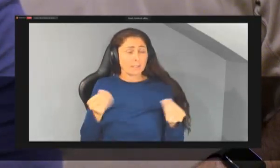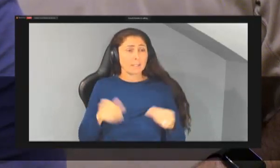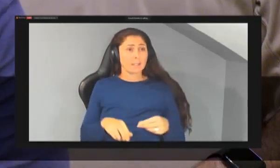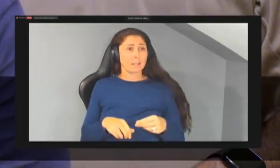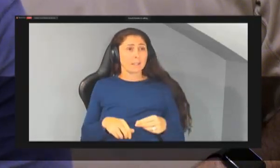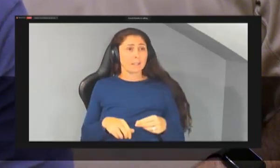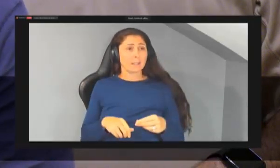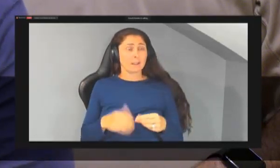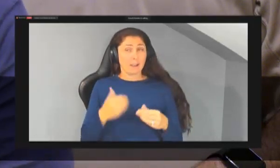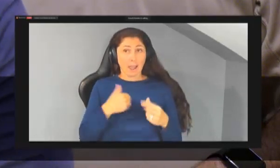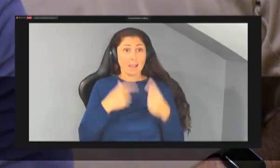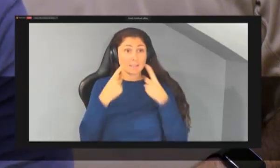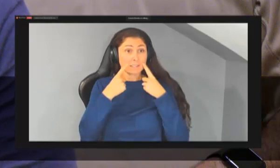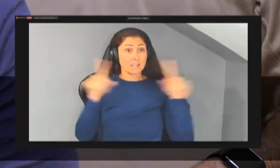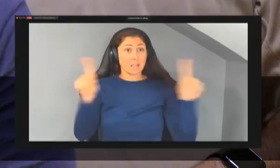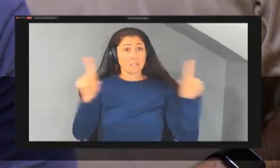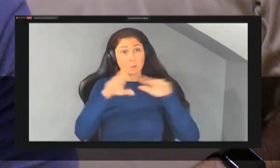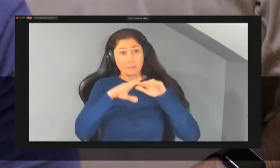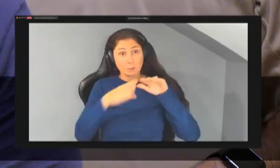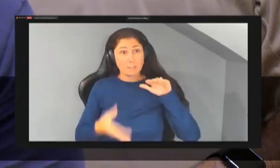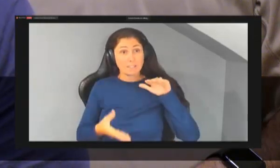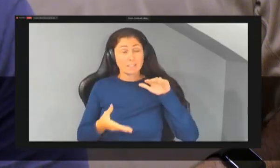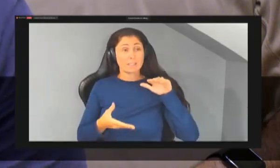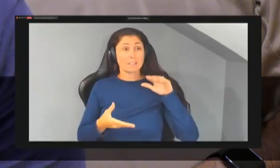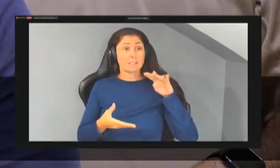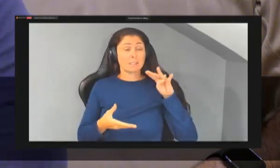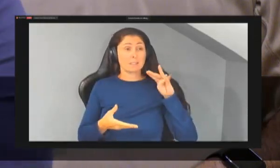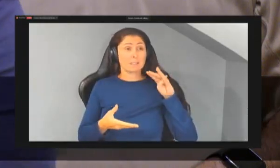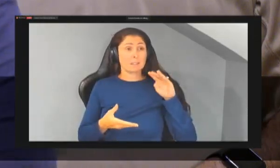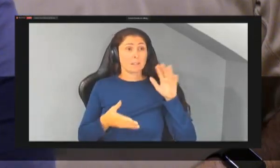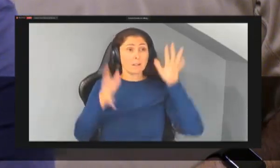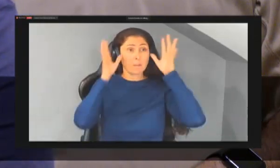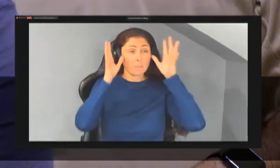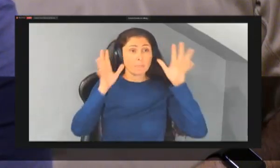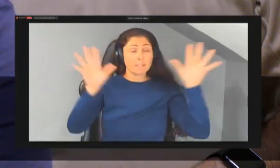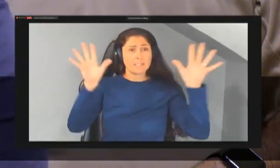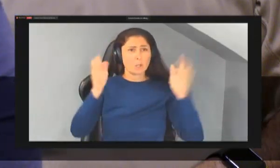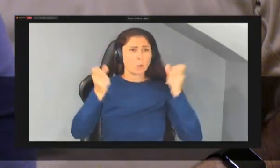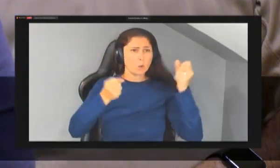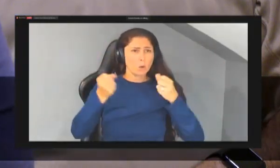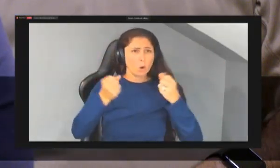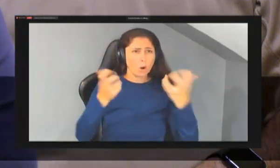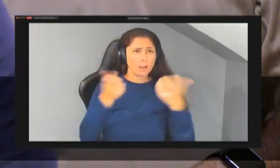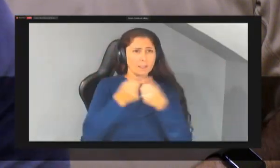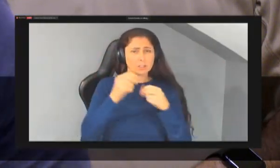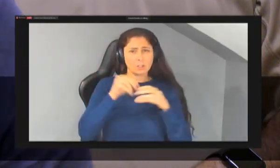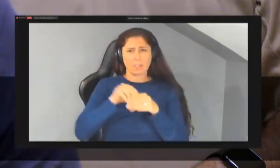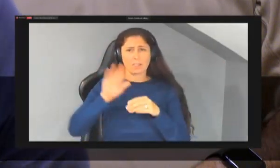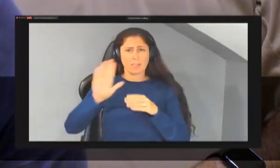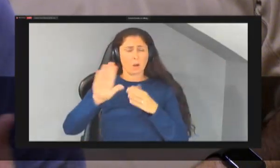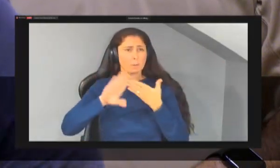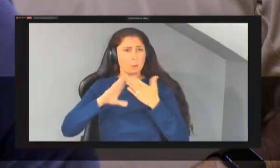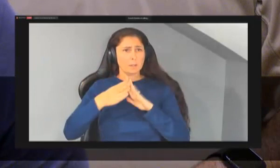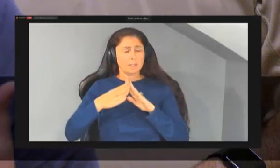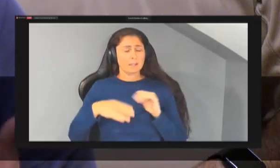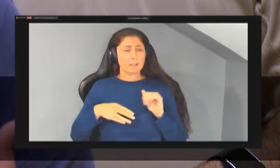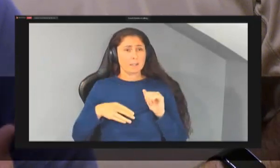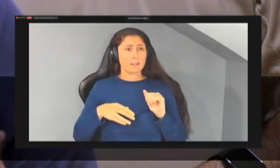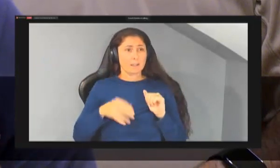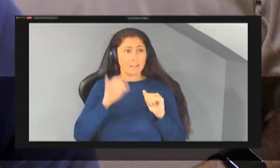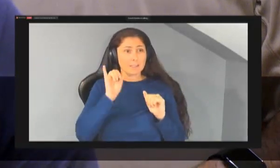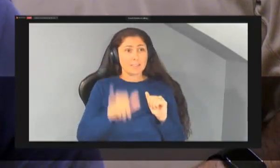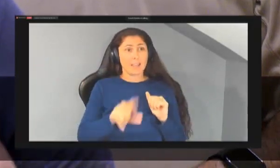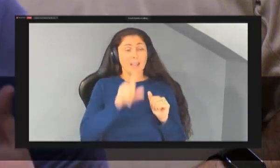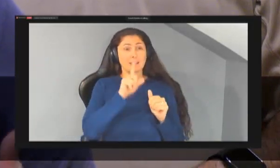successfully decreased the deer and car collisions in their community, and that is the primary